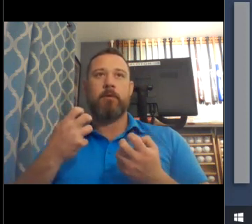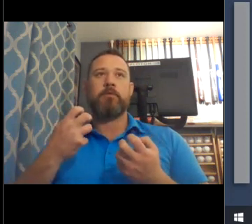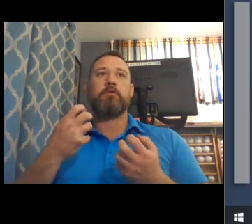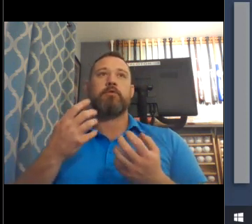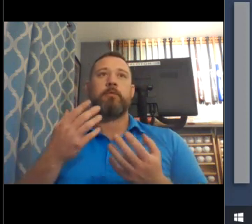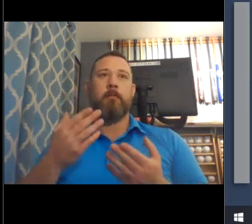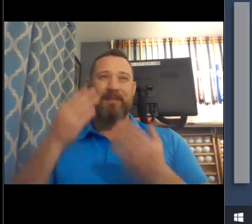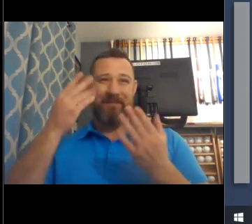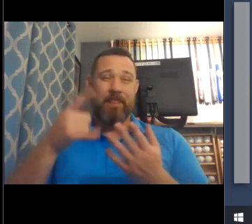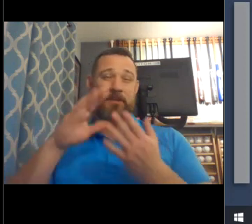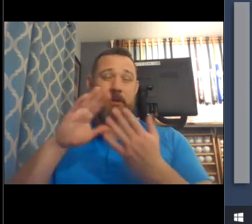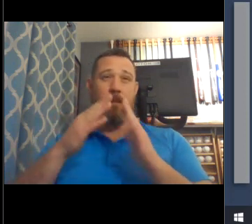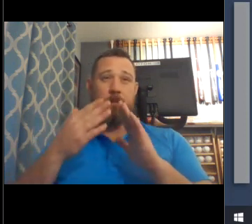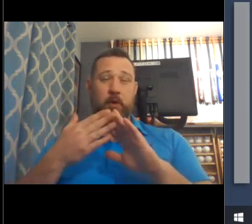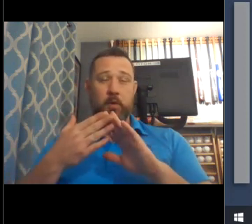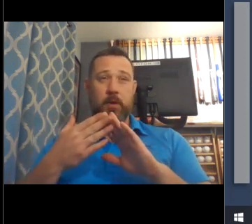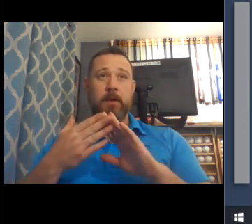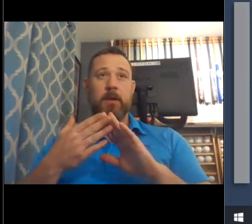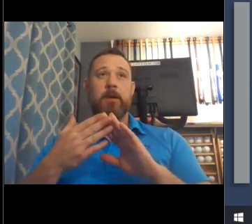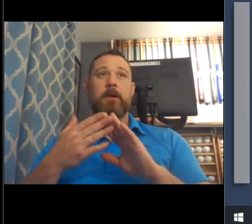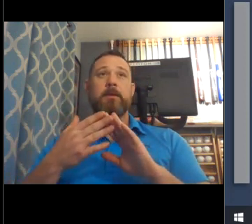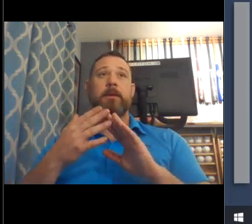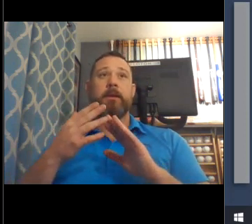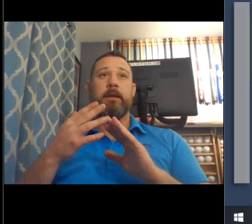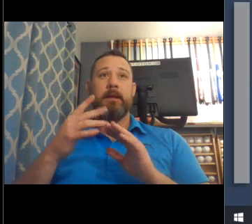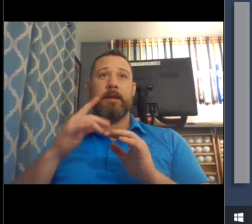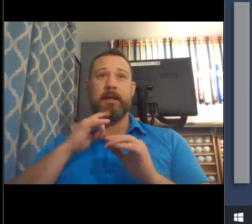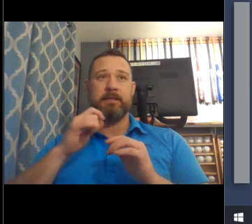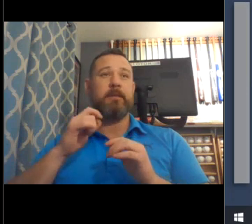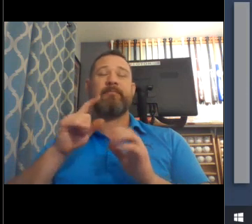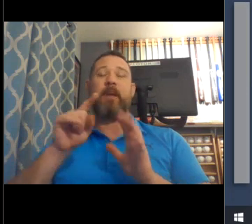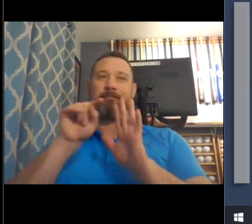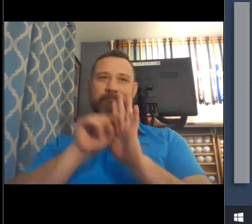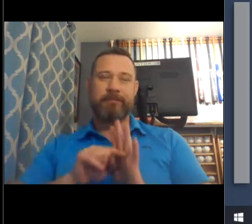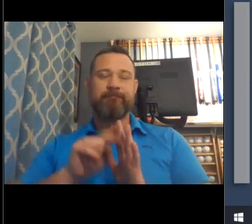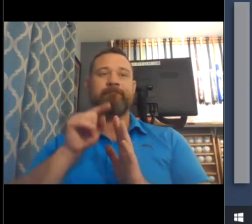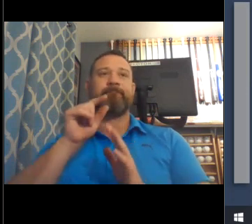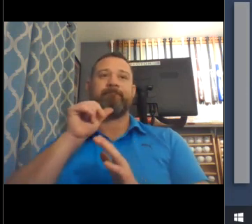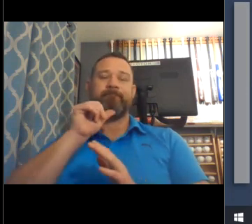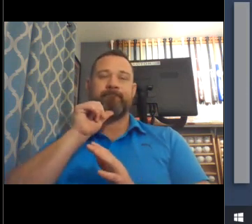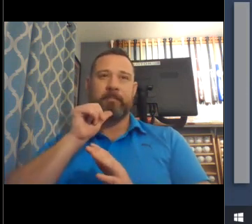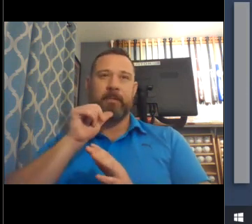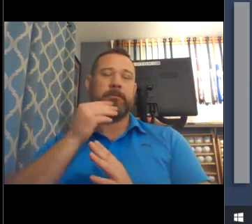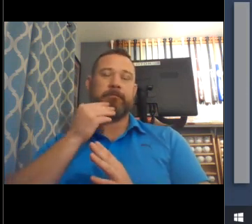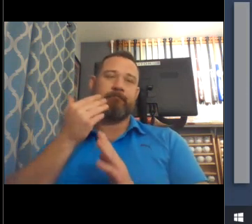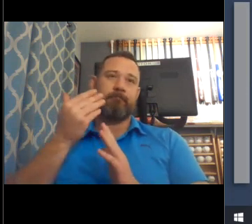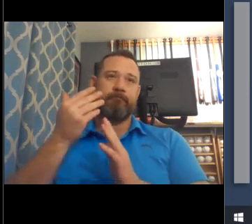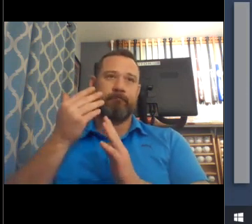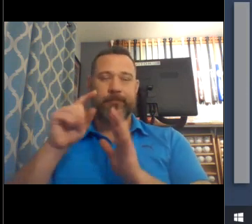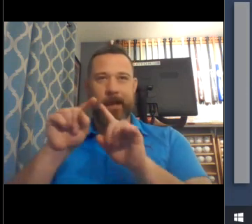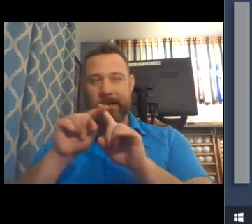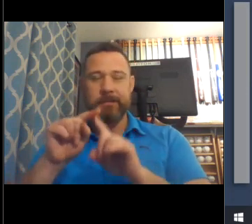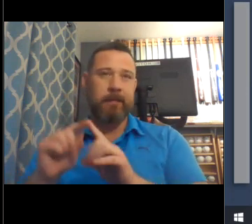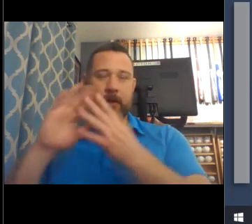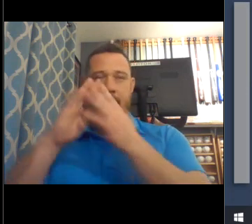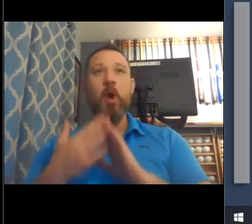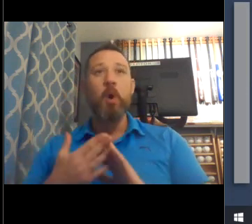in this community, which, by the way, is a severely disadvantaged community. There are many community needs. We all